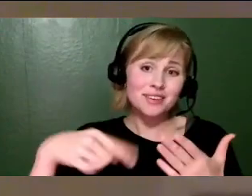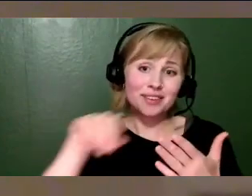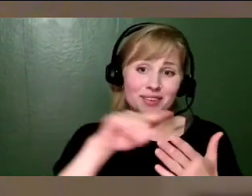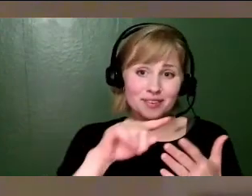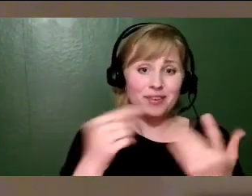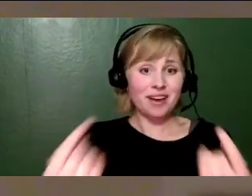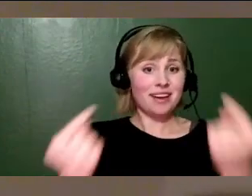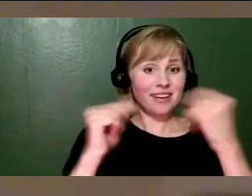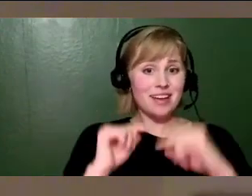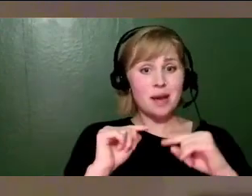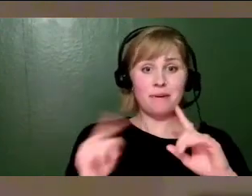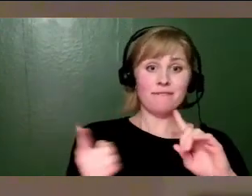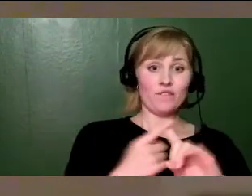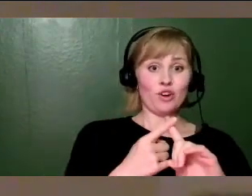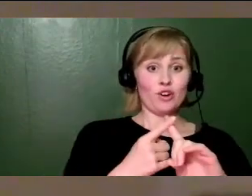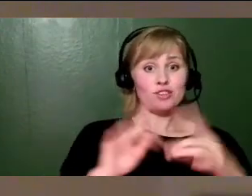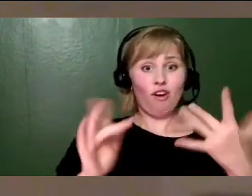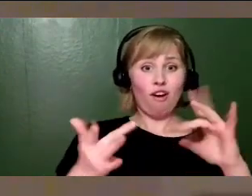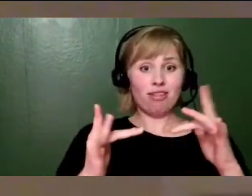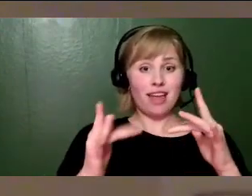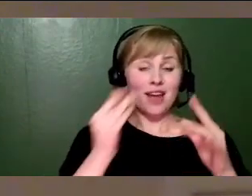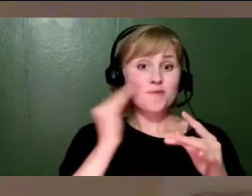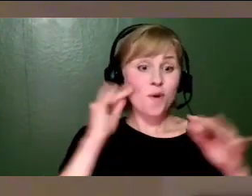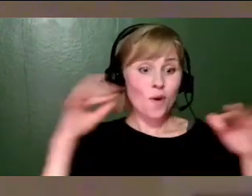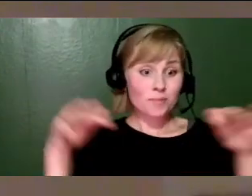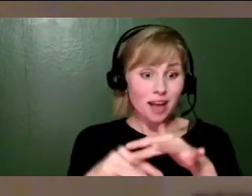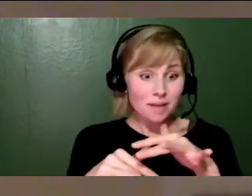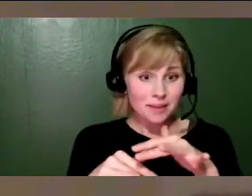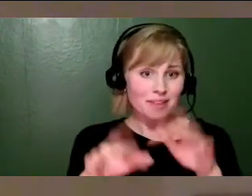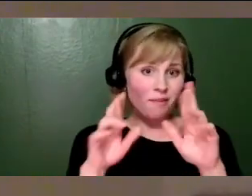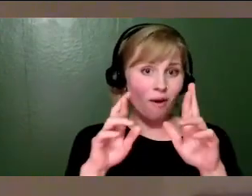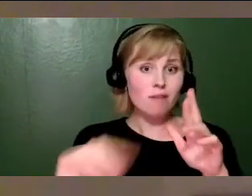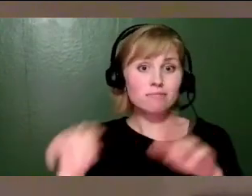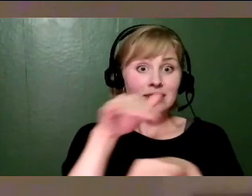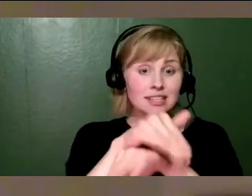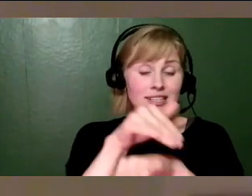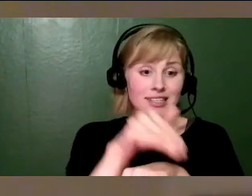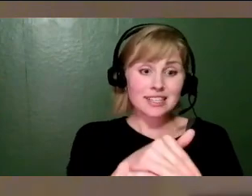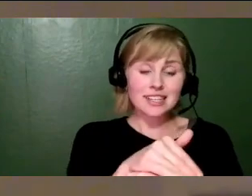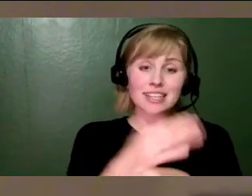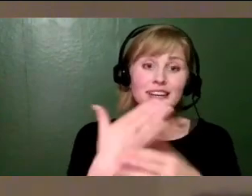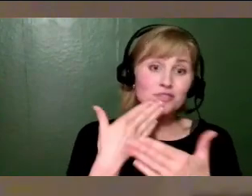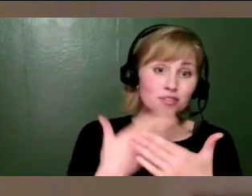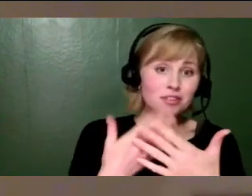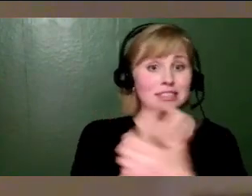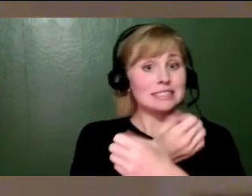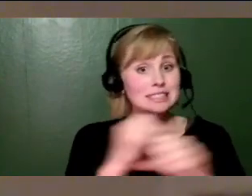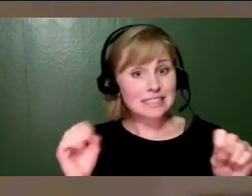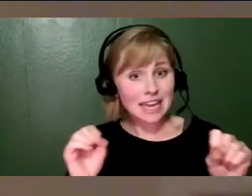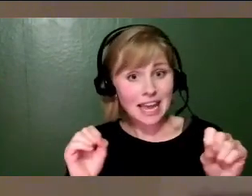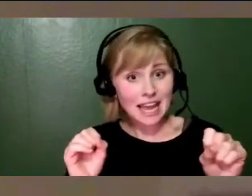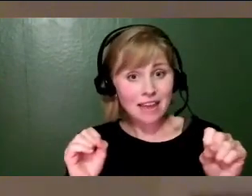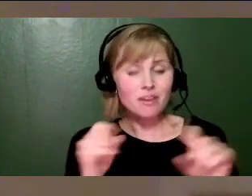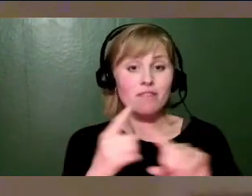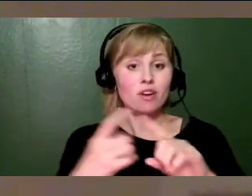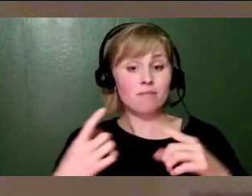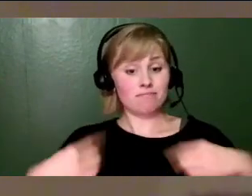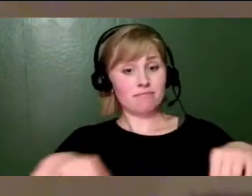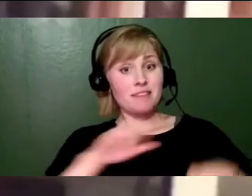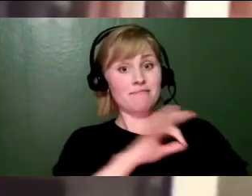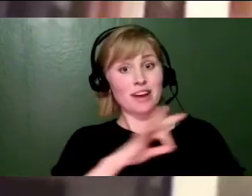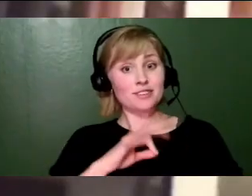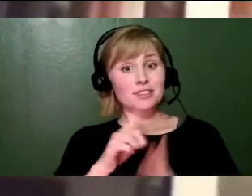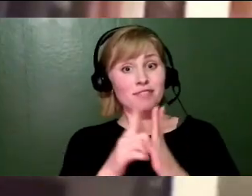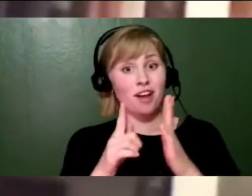homecoming. I hope you have a lovely rest of your evening. Stay safe, stay well, and from everyone here at the Faculty of Law, have a great evening.